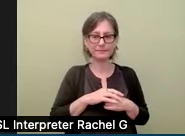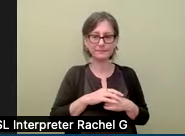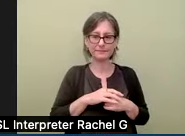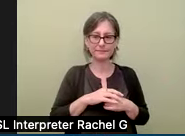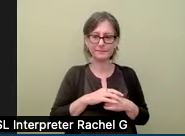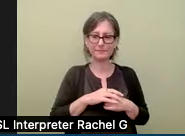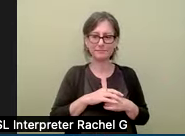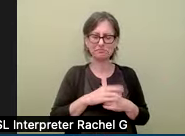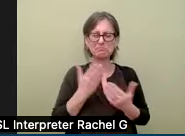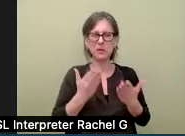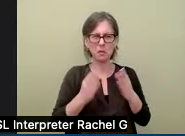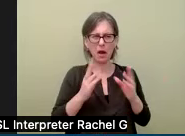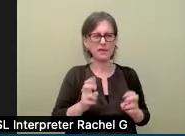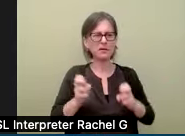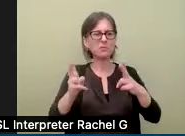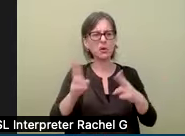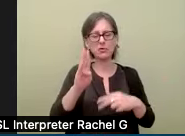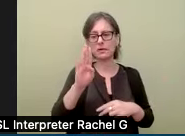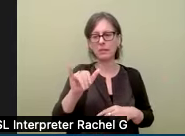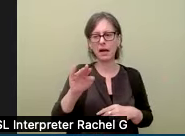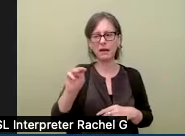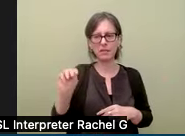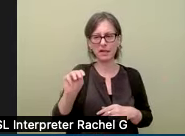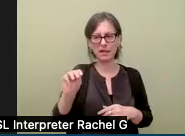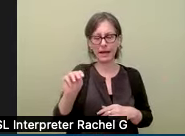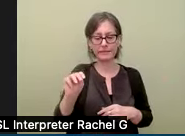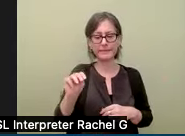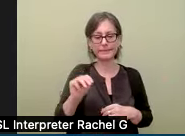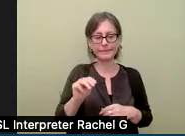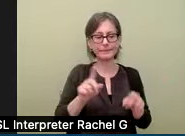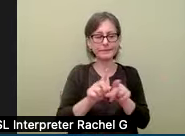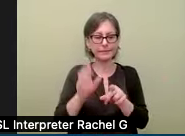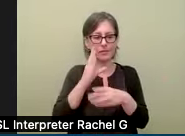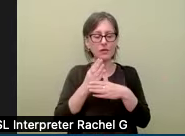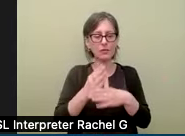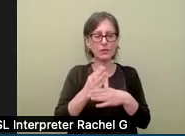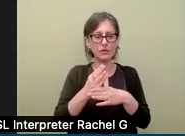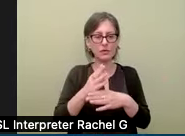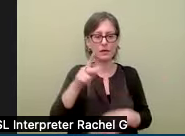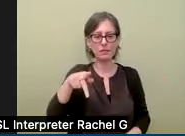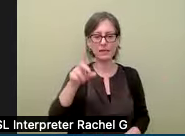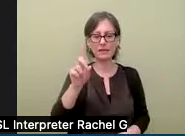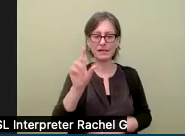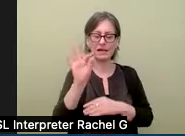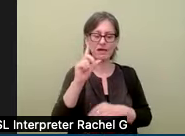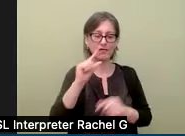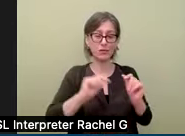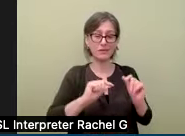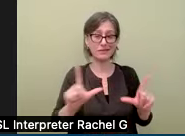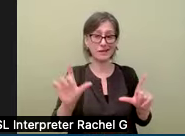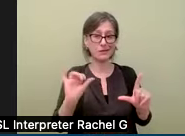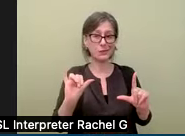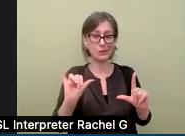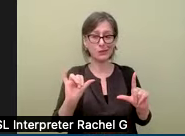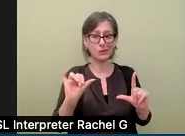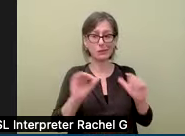probably by Monday, so just a few days from now. We also will be sharing the PDF of the slides. So